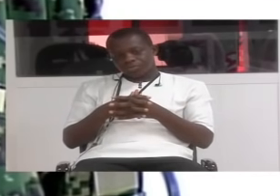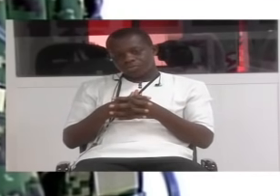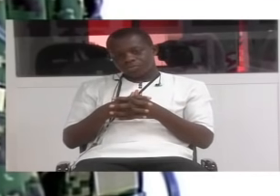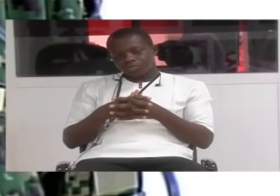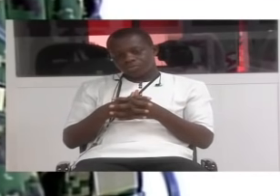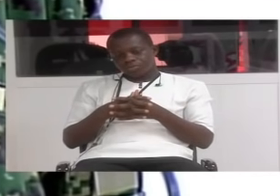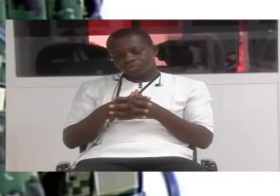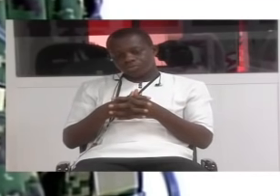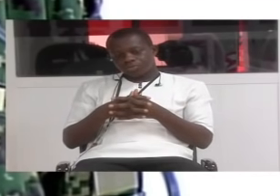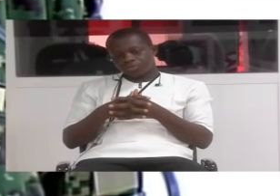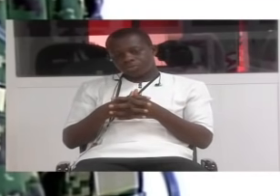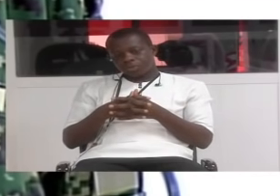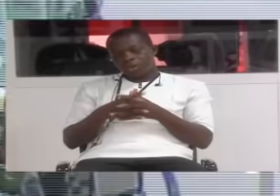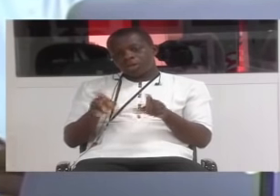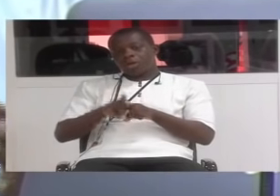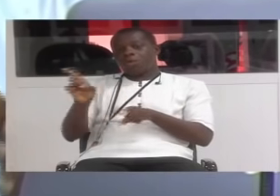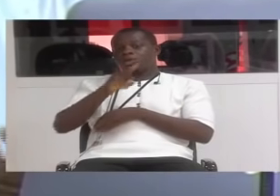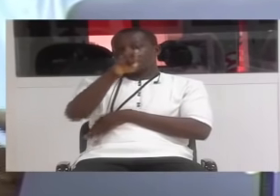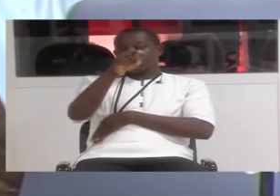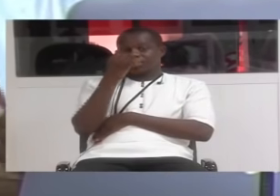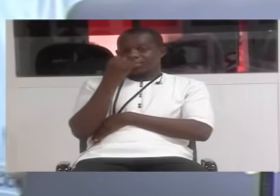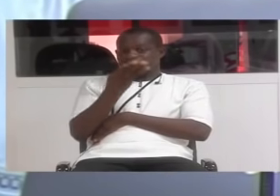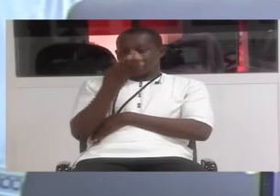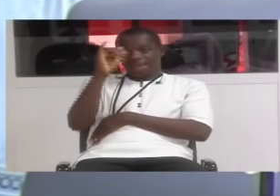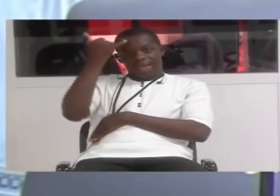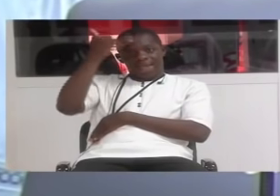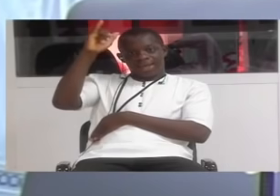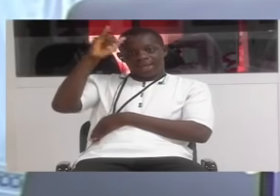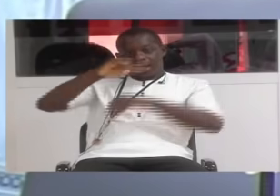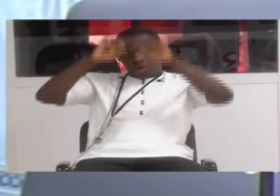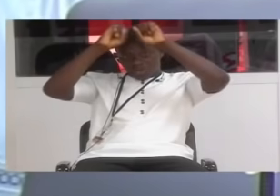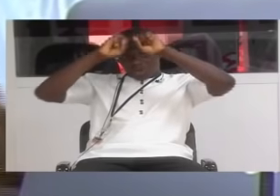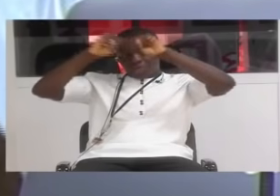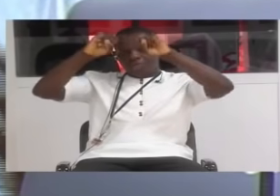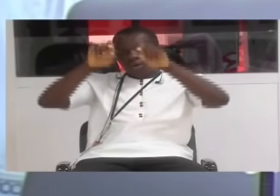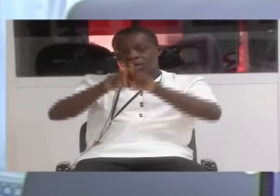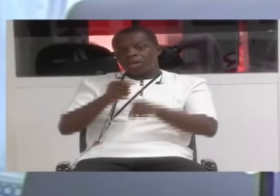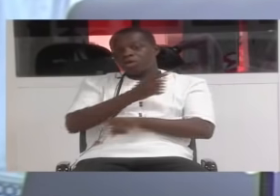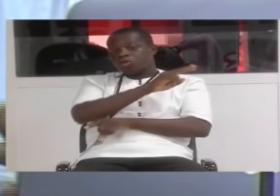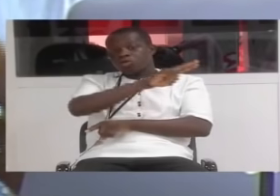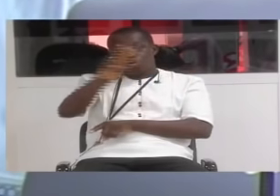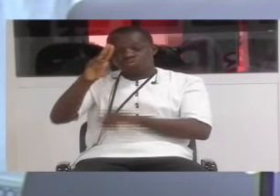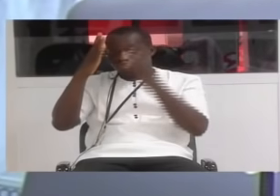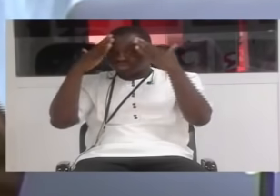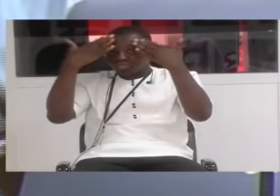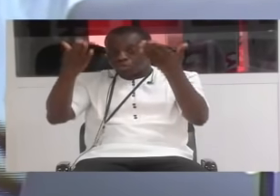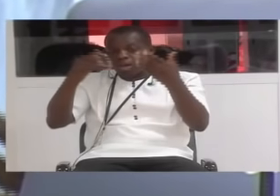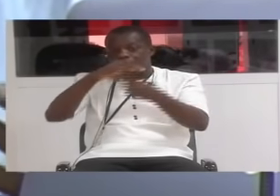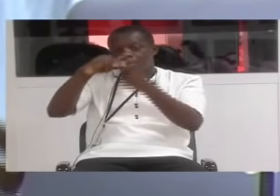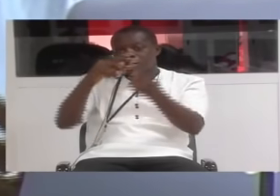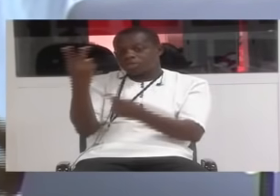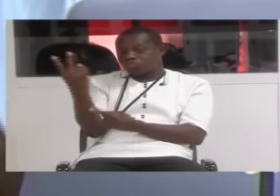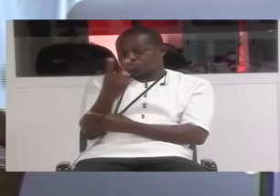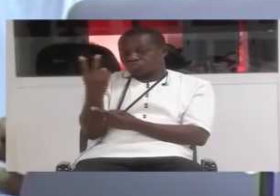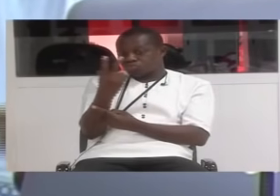aware. What would you say to the suggestion by the government that they were not aware of the existence of these